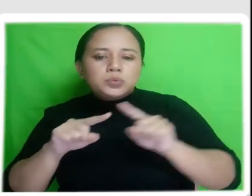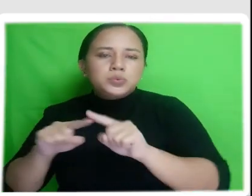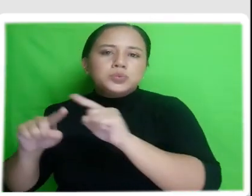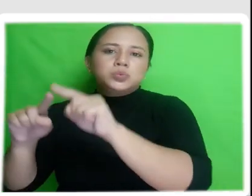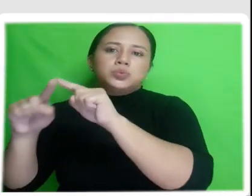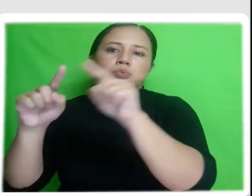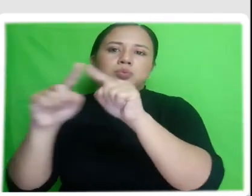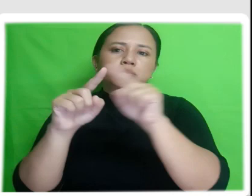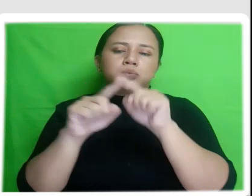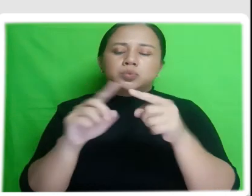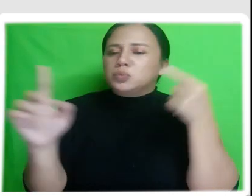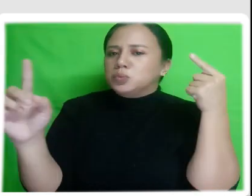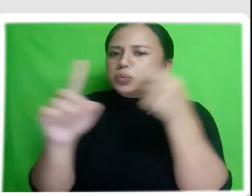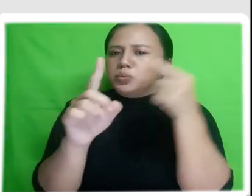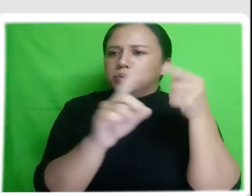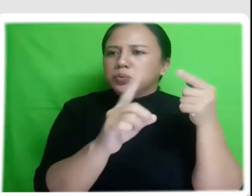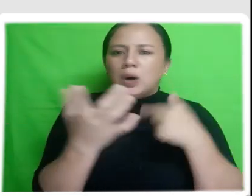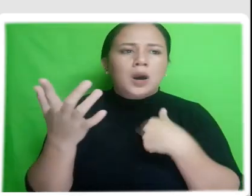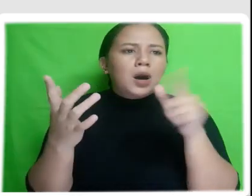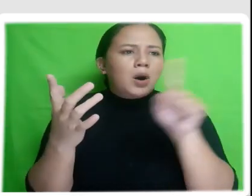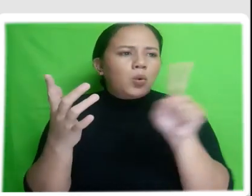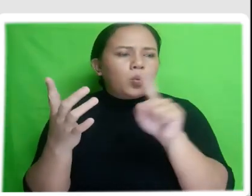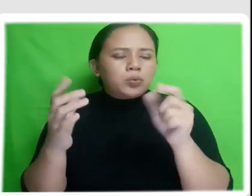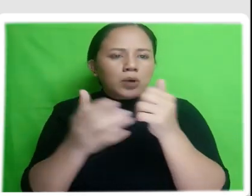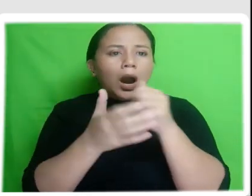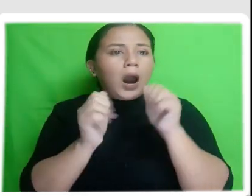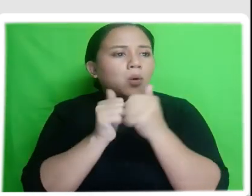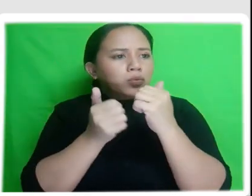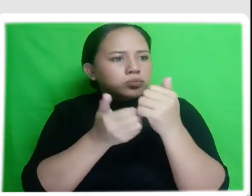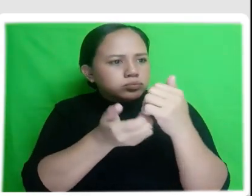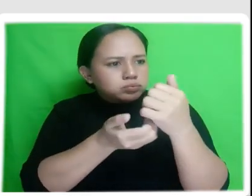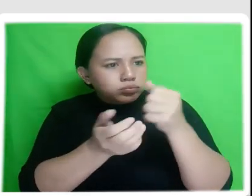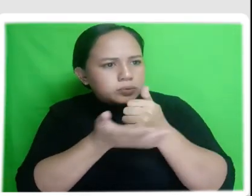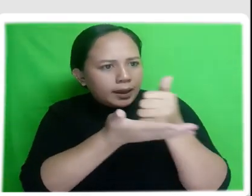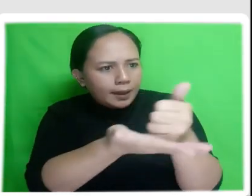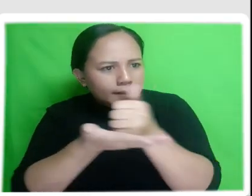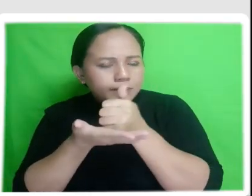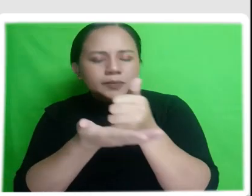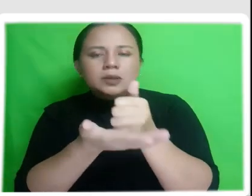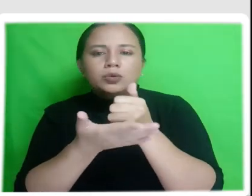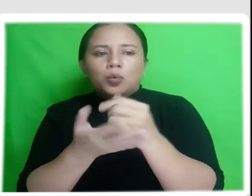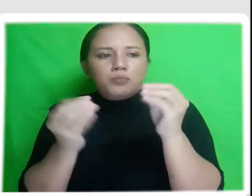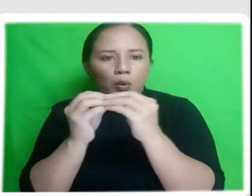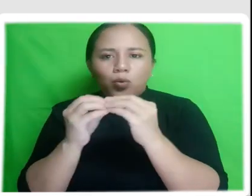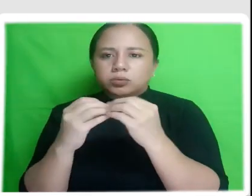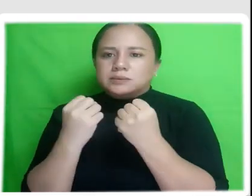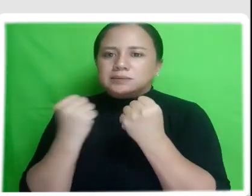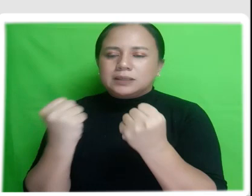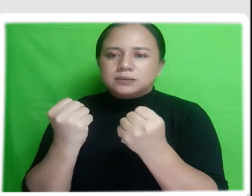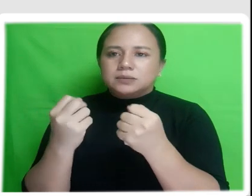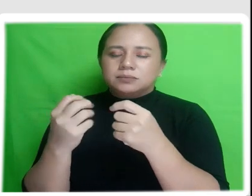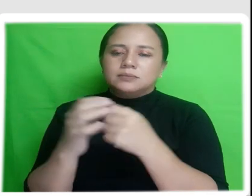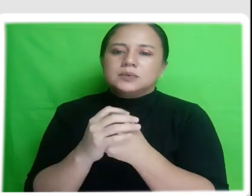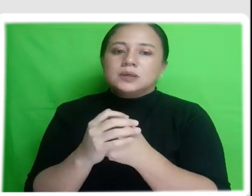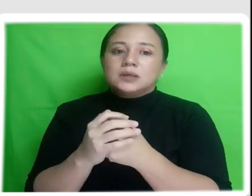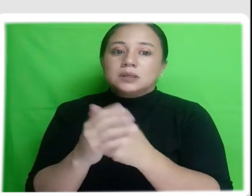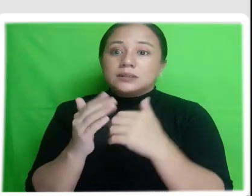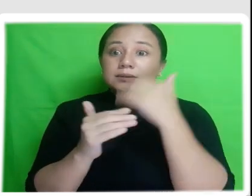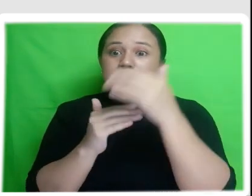explore how you can help each other further strengthen them. In the following